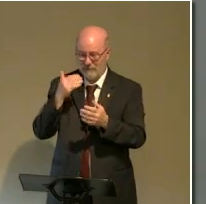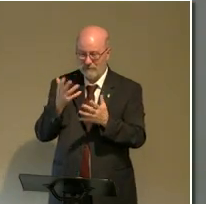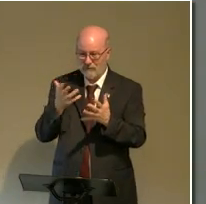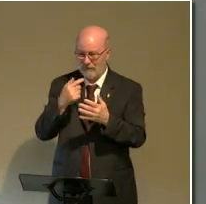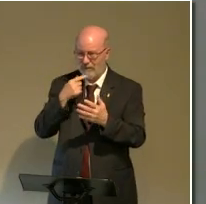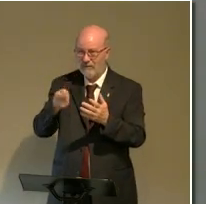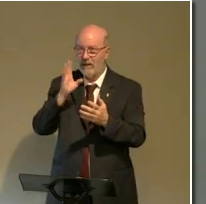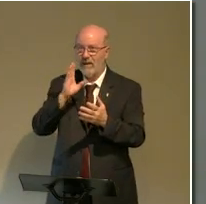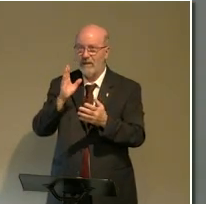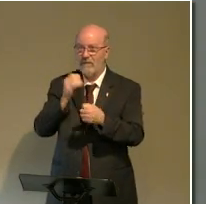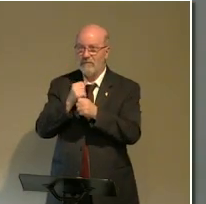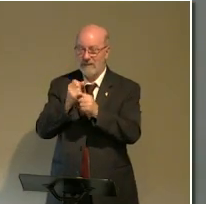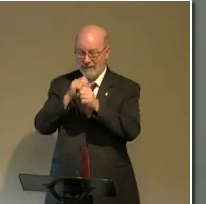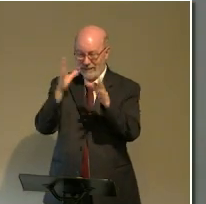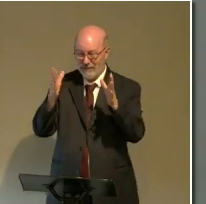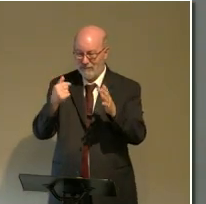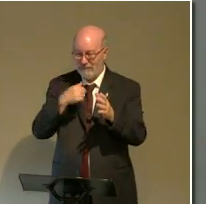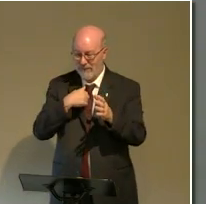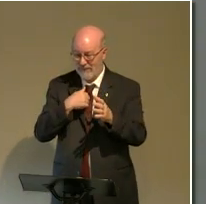I tell God, please make it obvious.